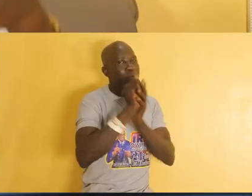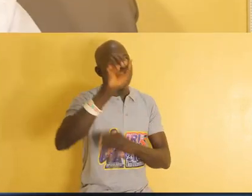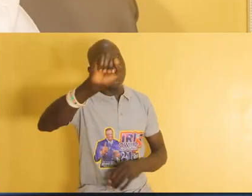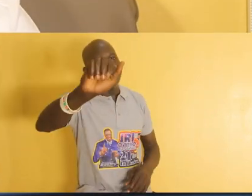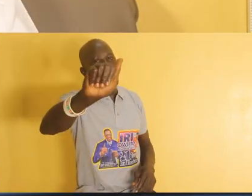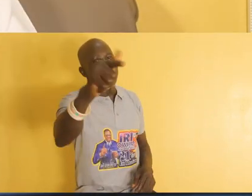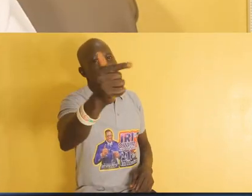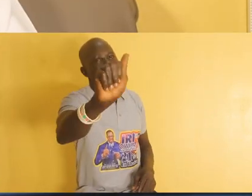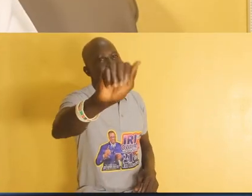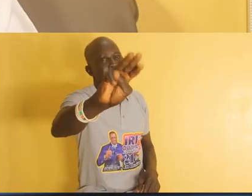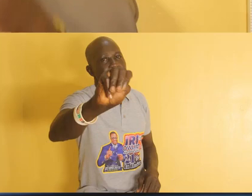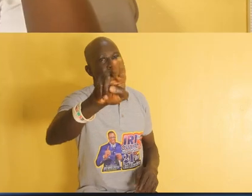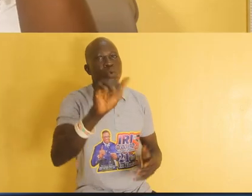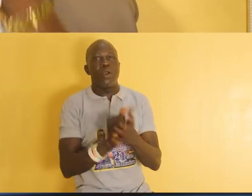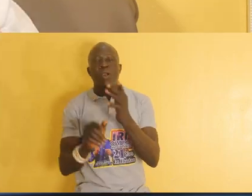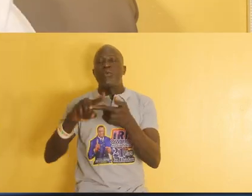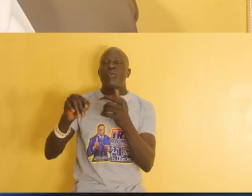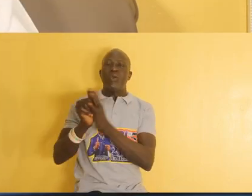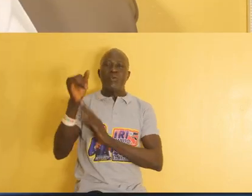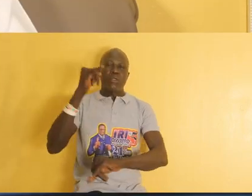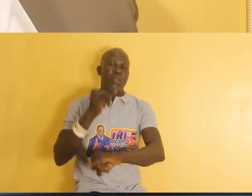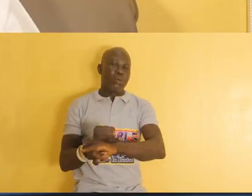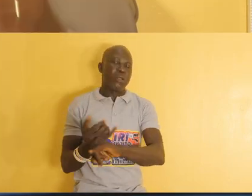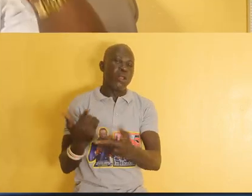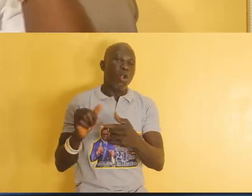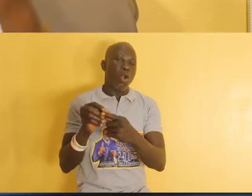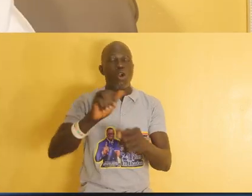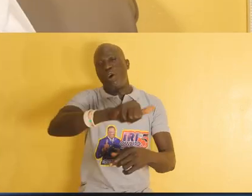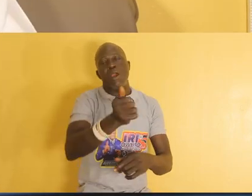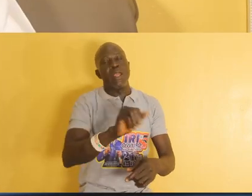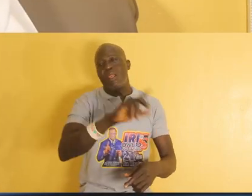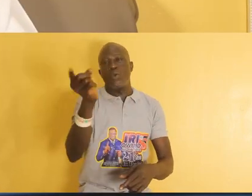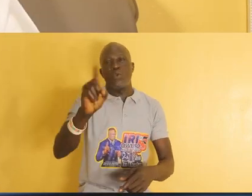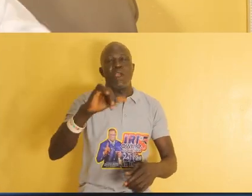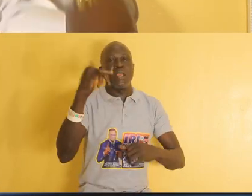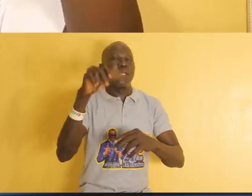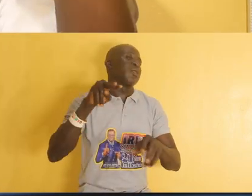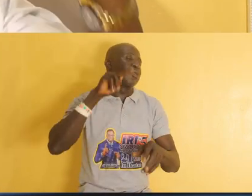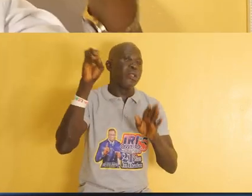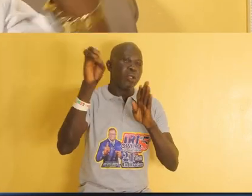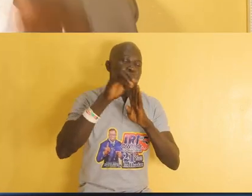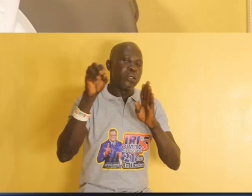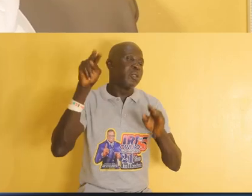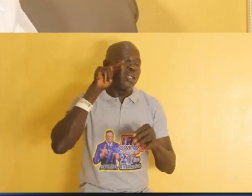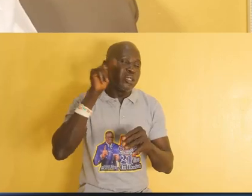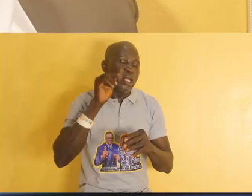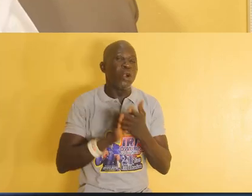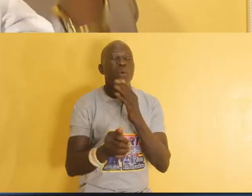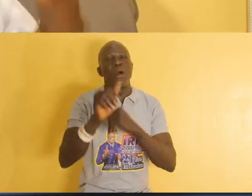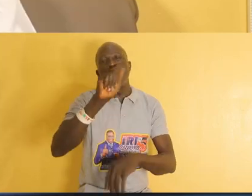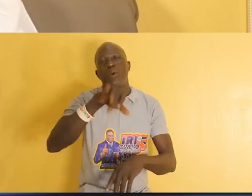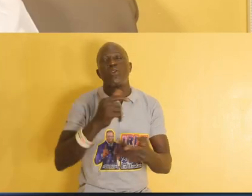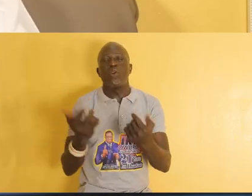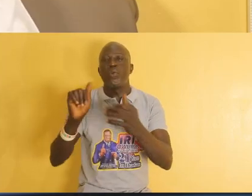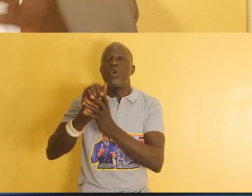from saga ba ti ta che ji ba je ba lo ti nbo ba je nbo lati north ba je pe o nbo lati abe okuta